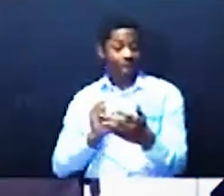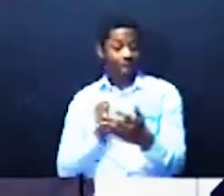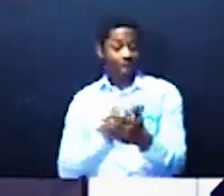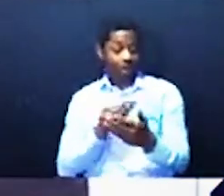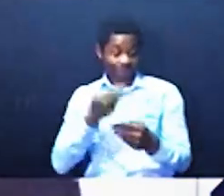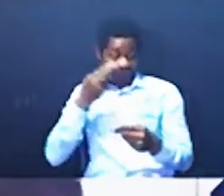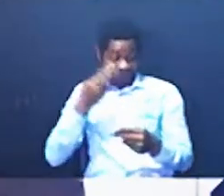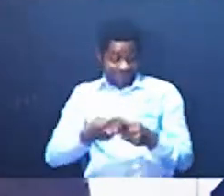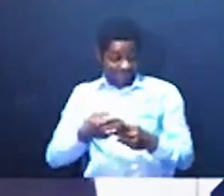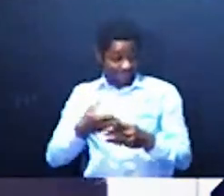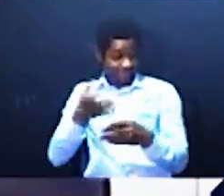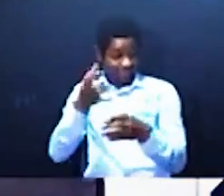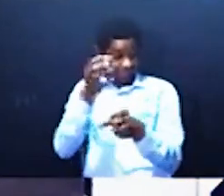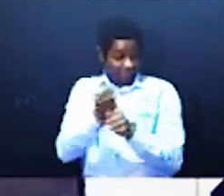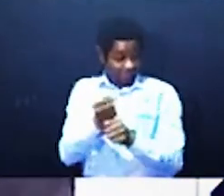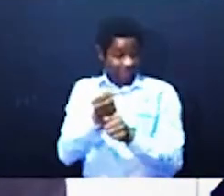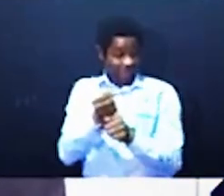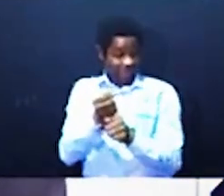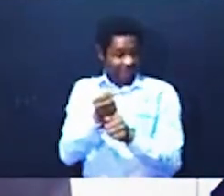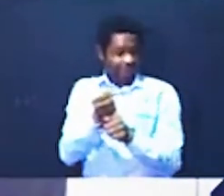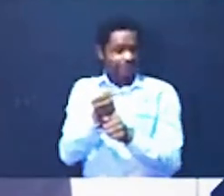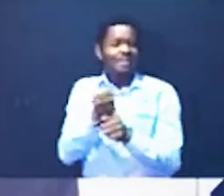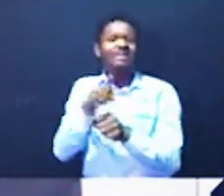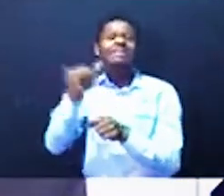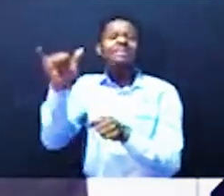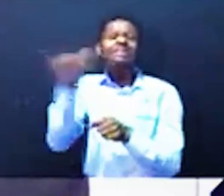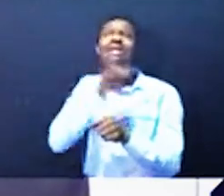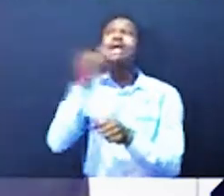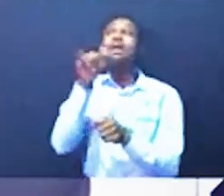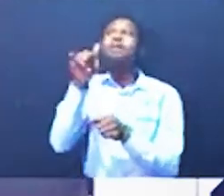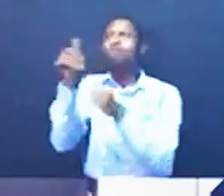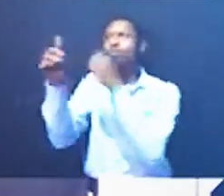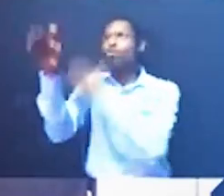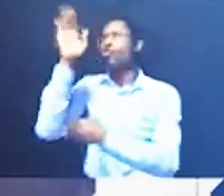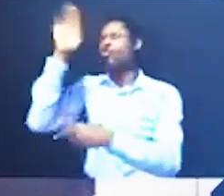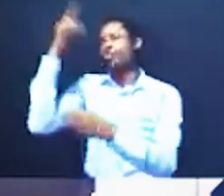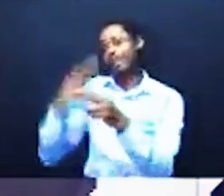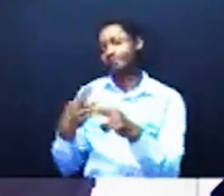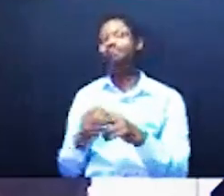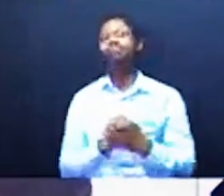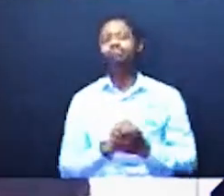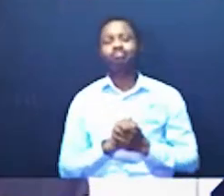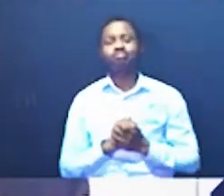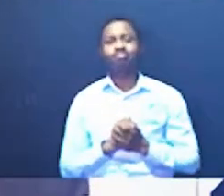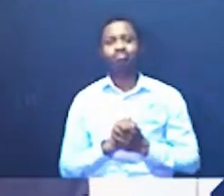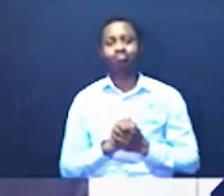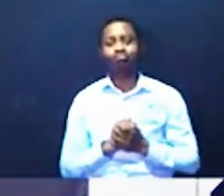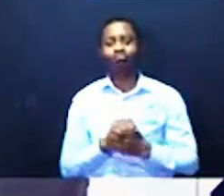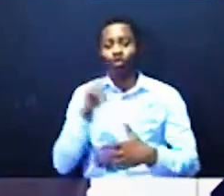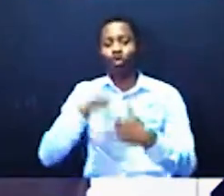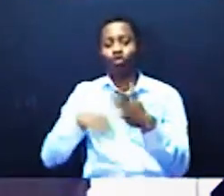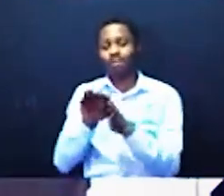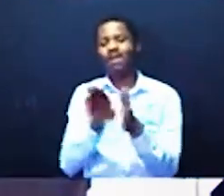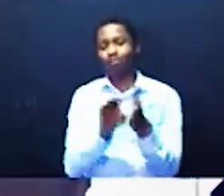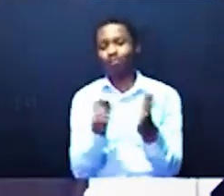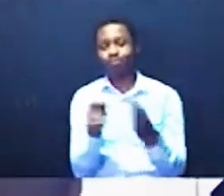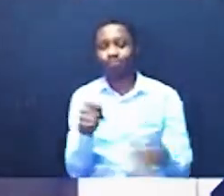So let's go to Ephesians 3, verse 14 and 15. Let's take it from King